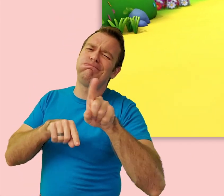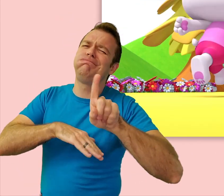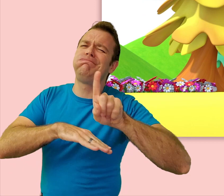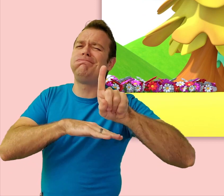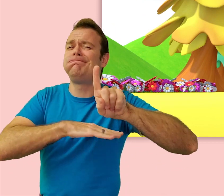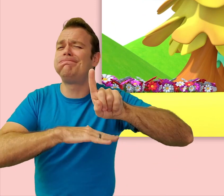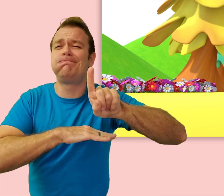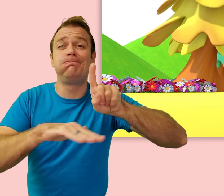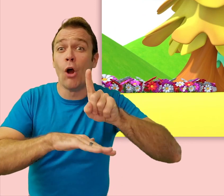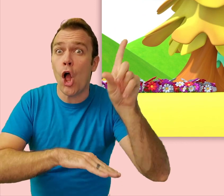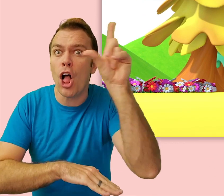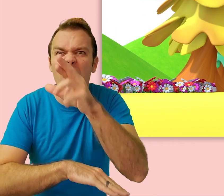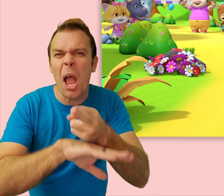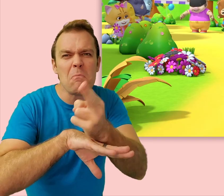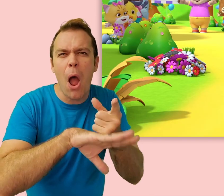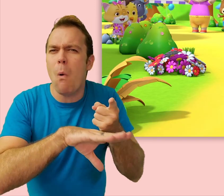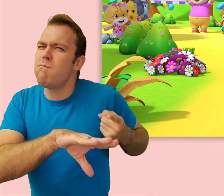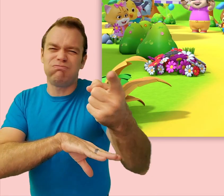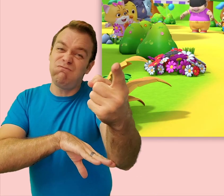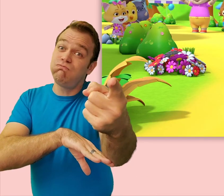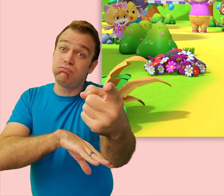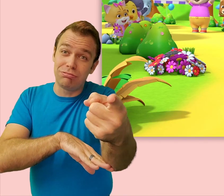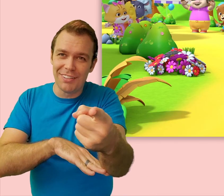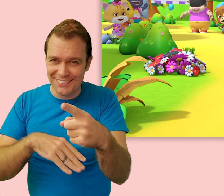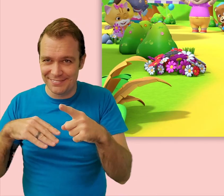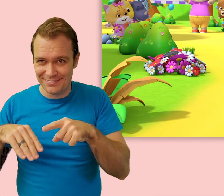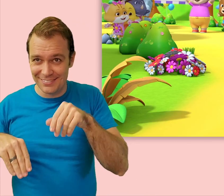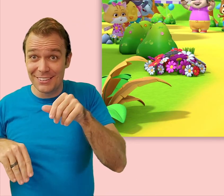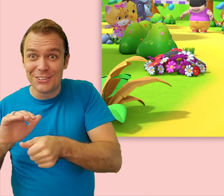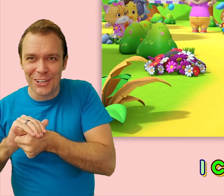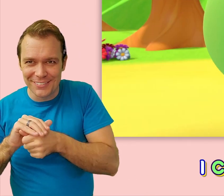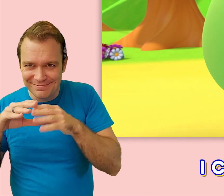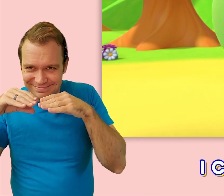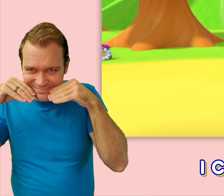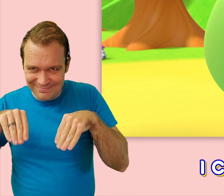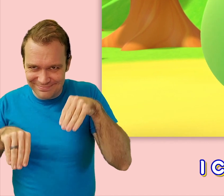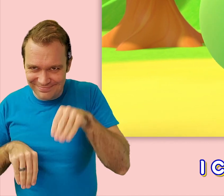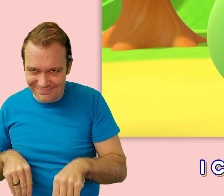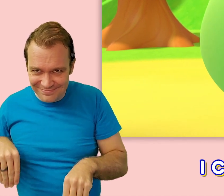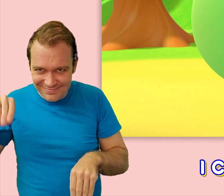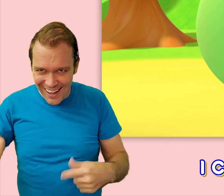miles like a rocket ship, but the tortoise just smiled. I